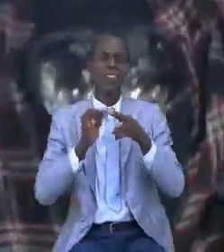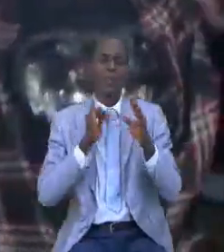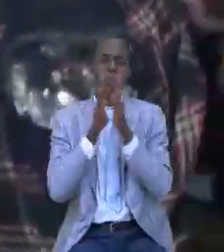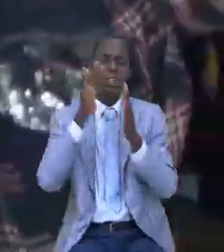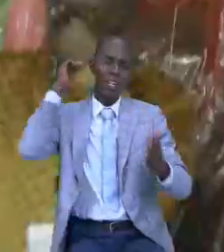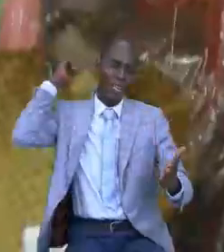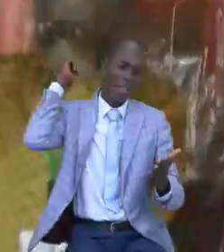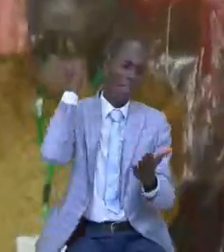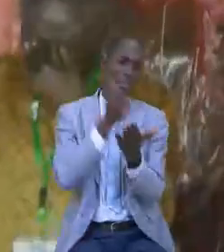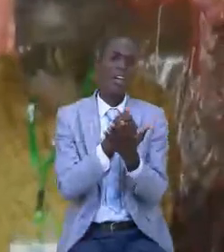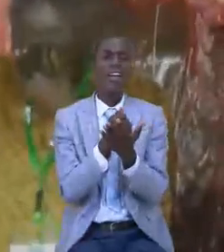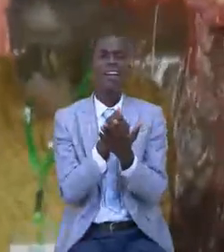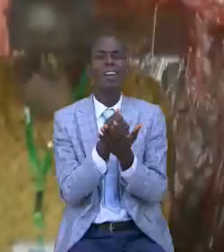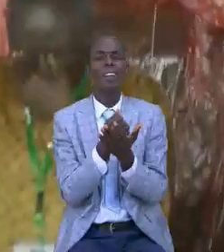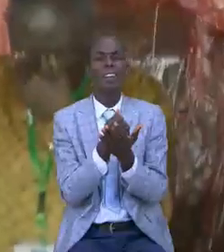pray.